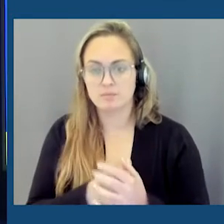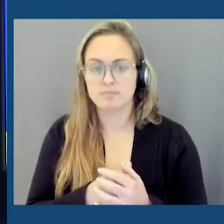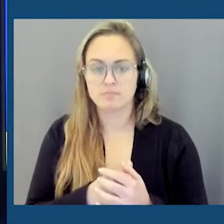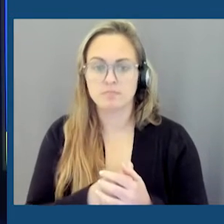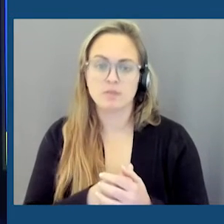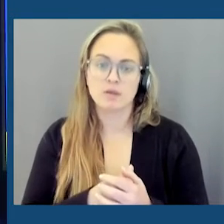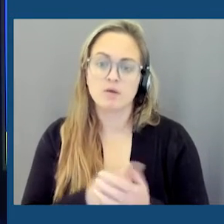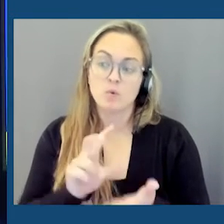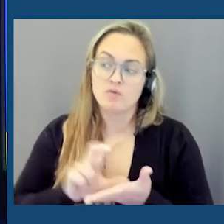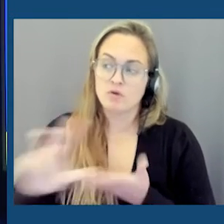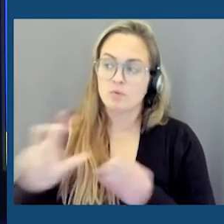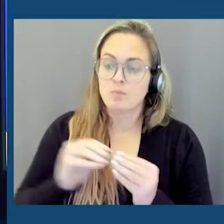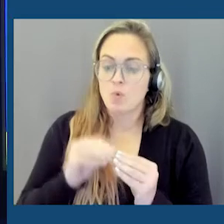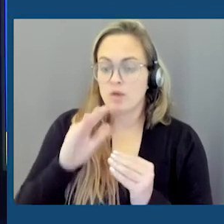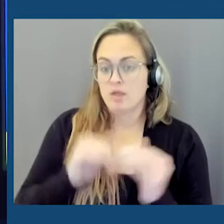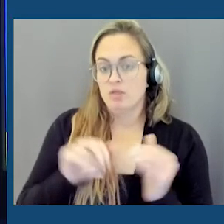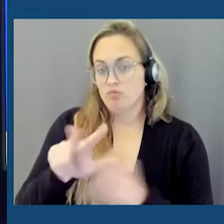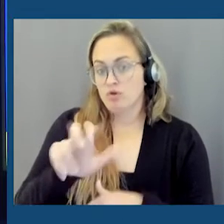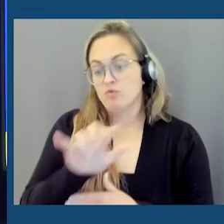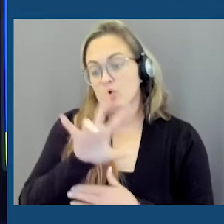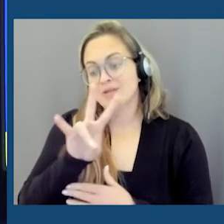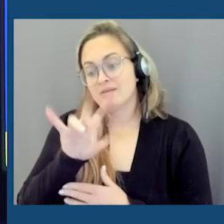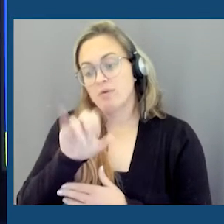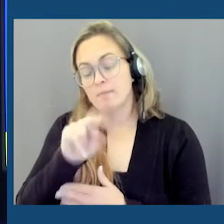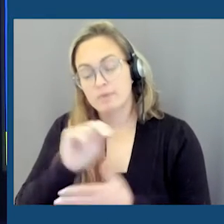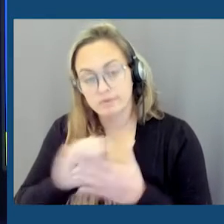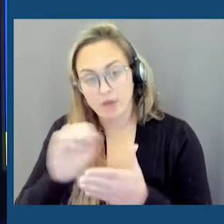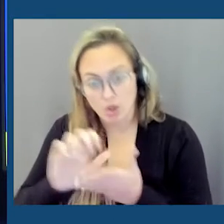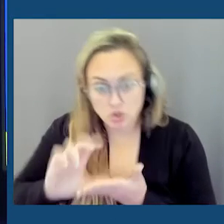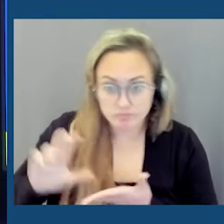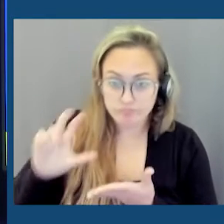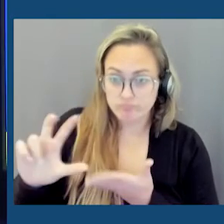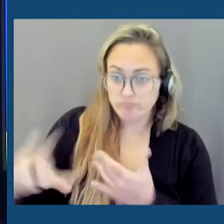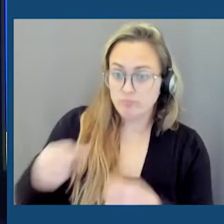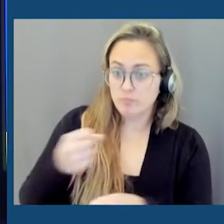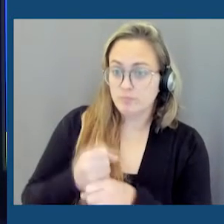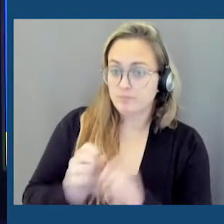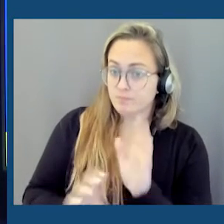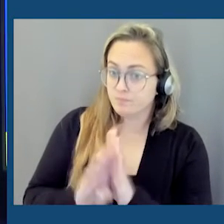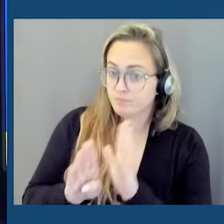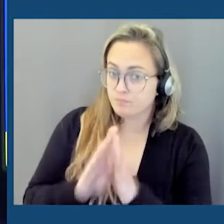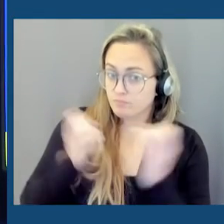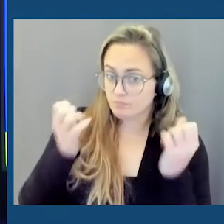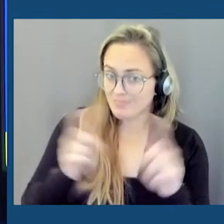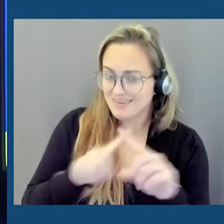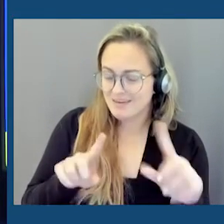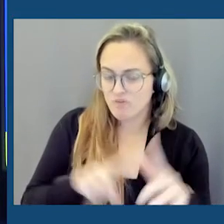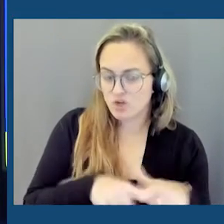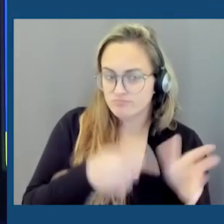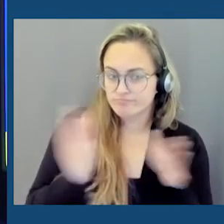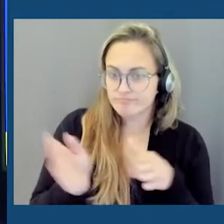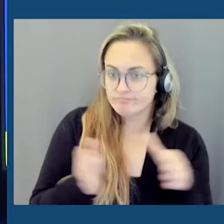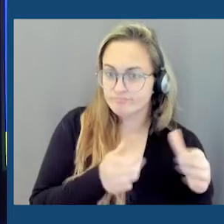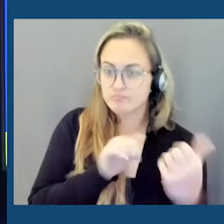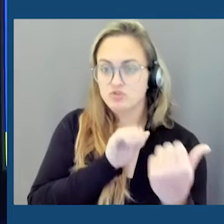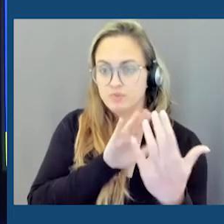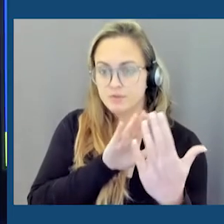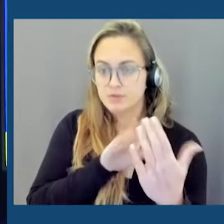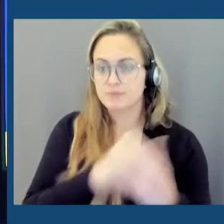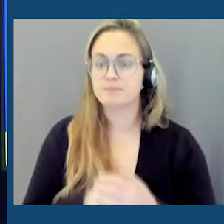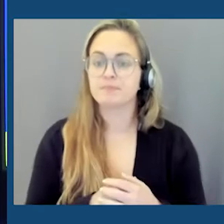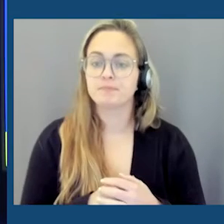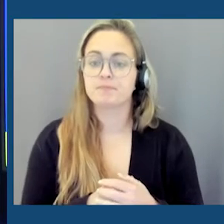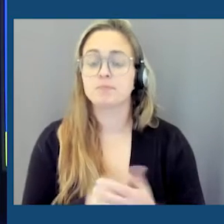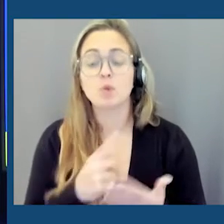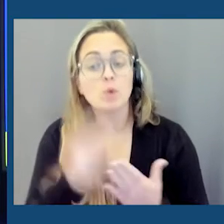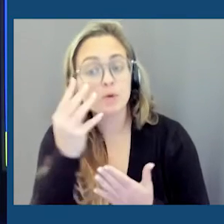more than $347 million this year. We develop a number of initiatives and strategies. And what we want to tell